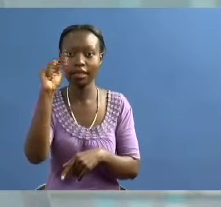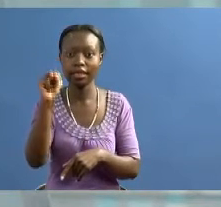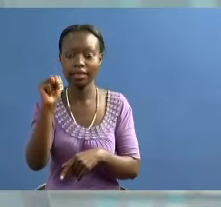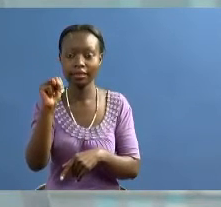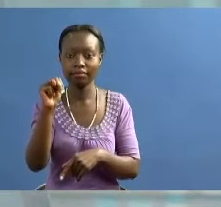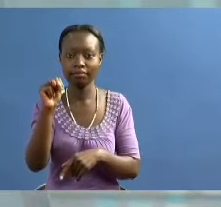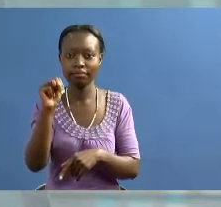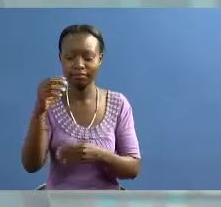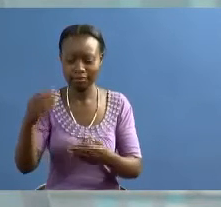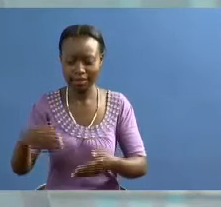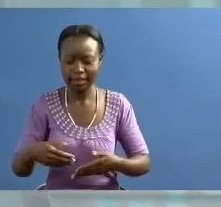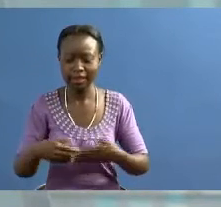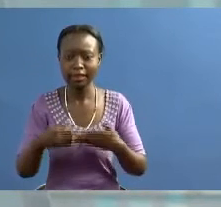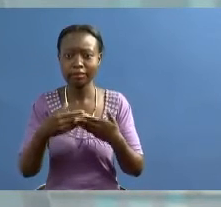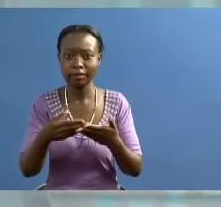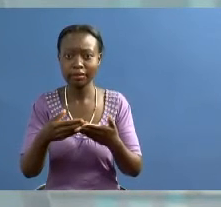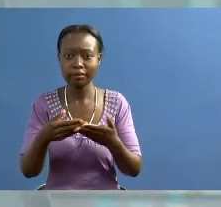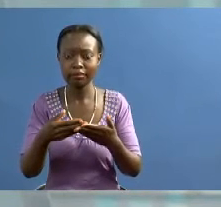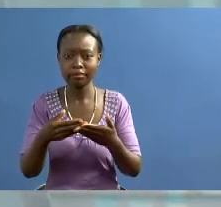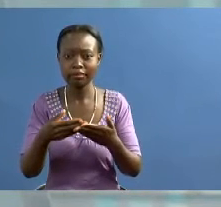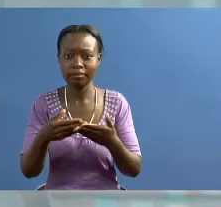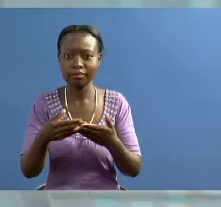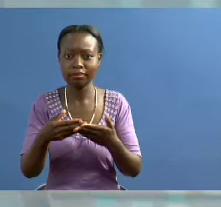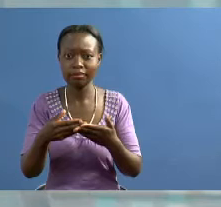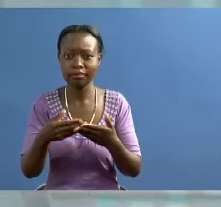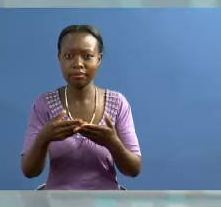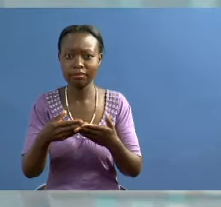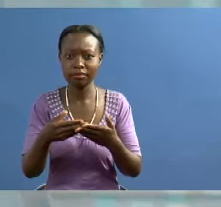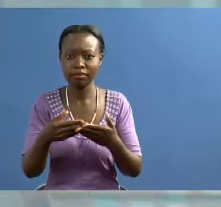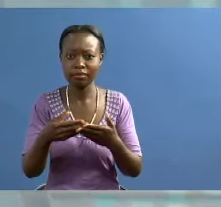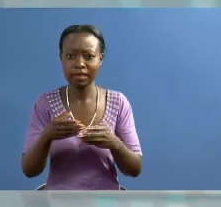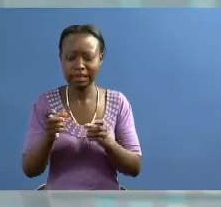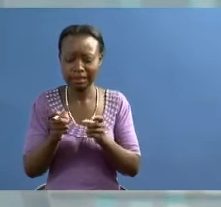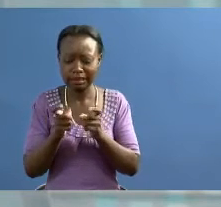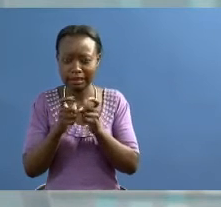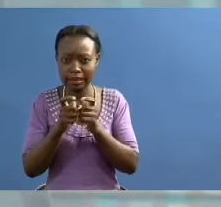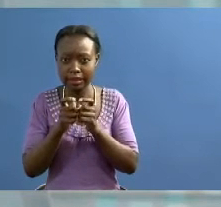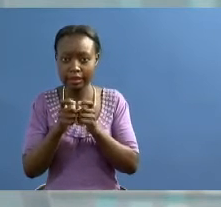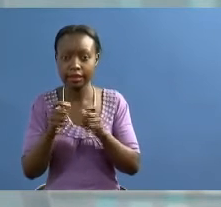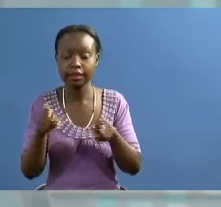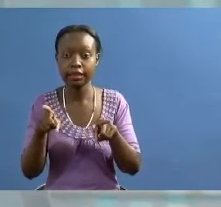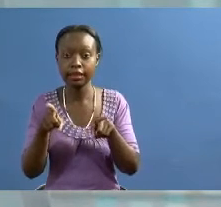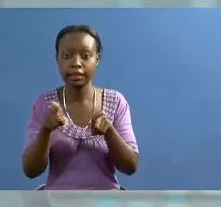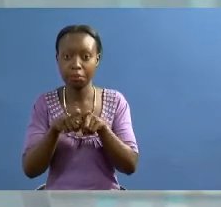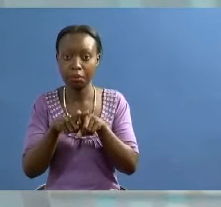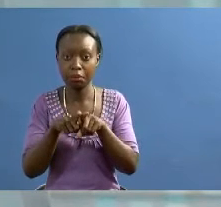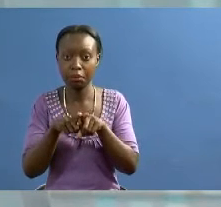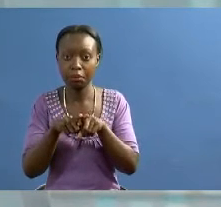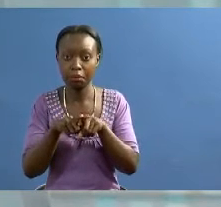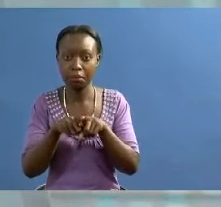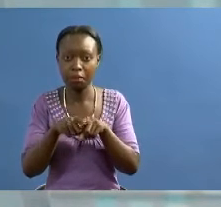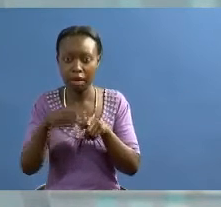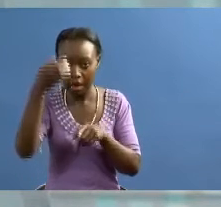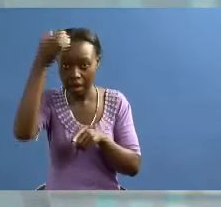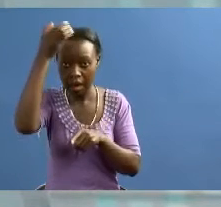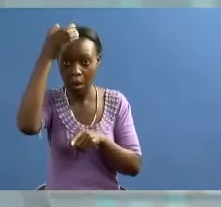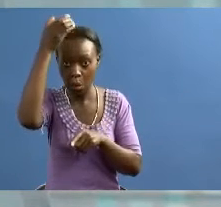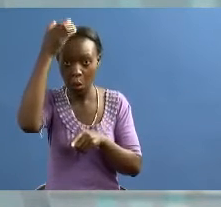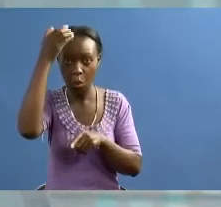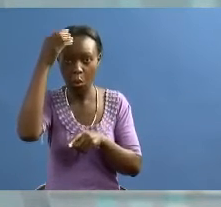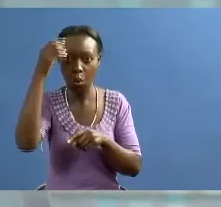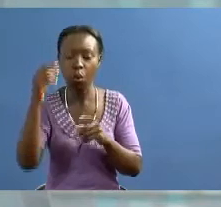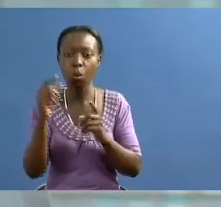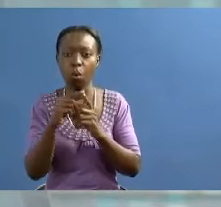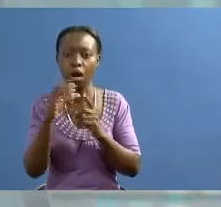spikes give it a structure that resembles a crown. That is where the word corona comes